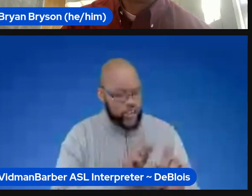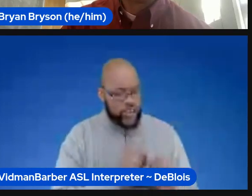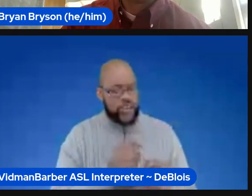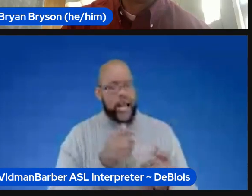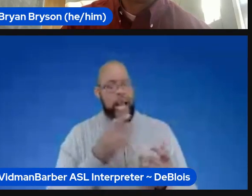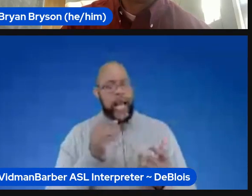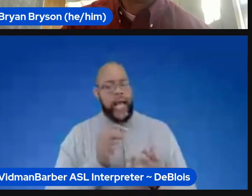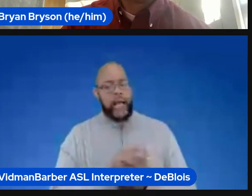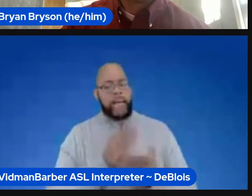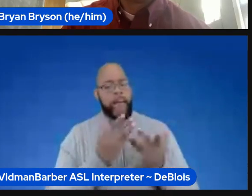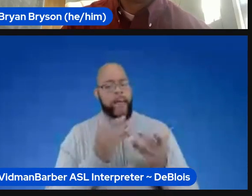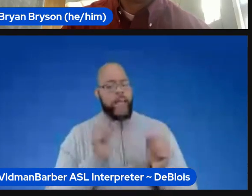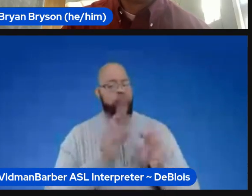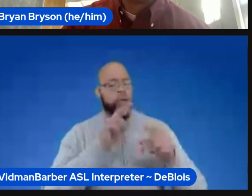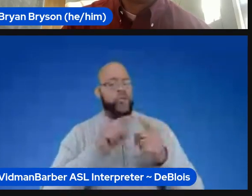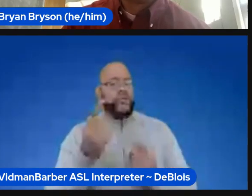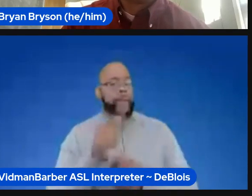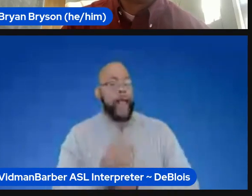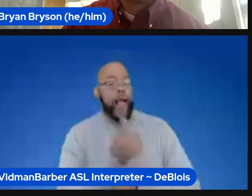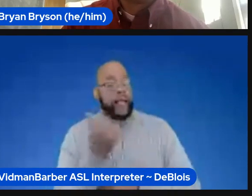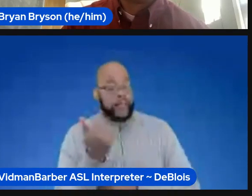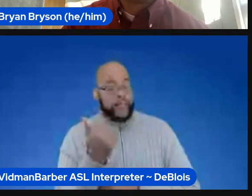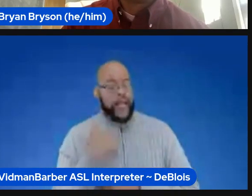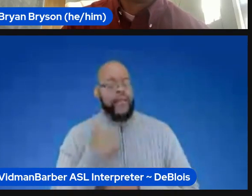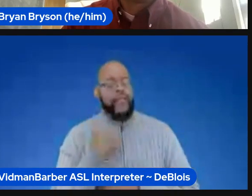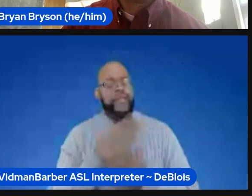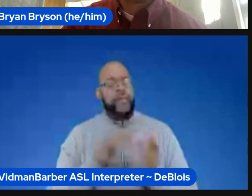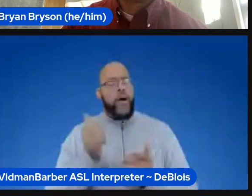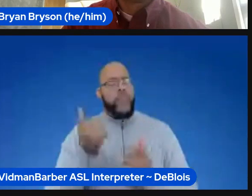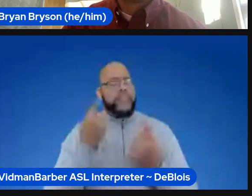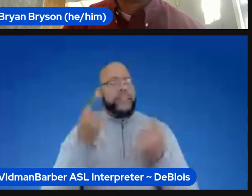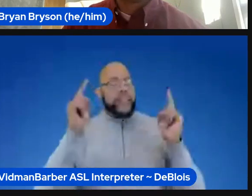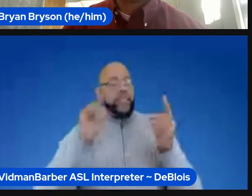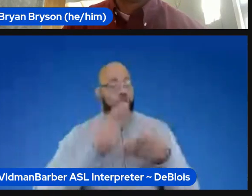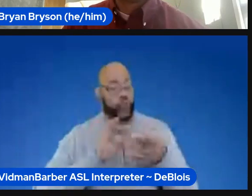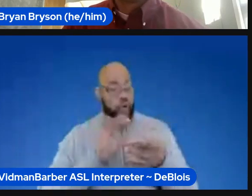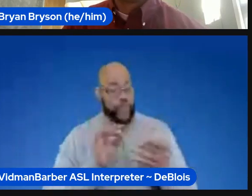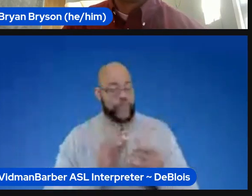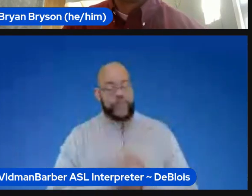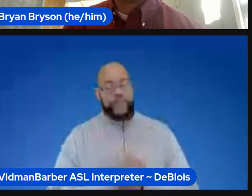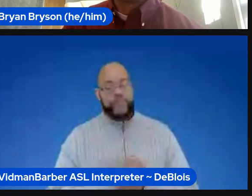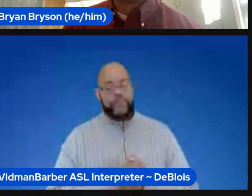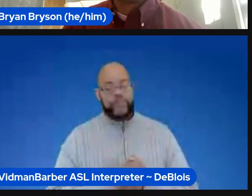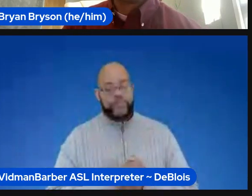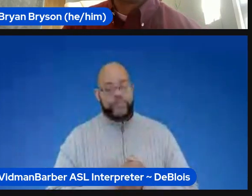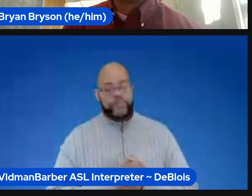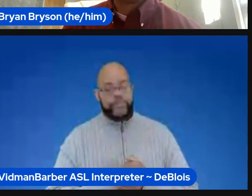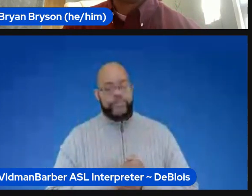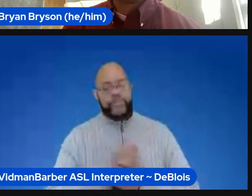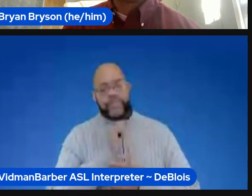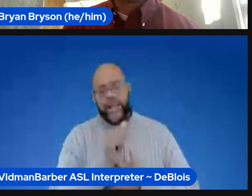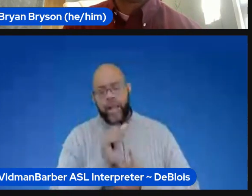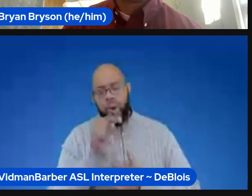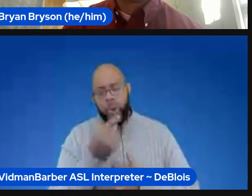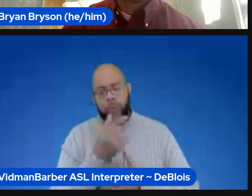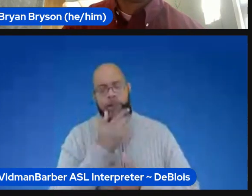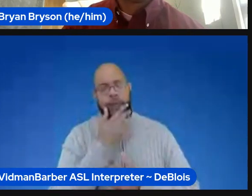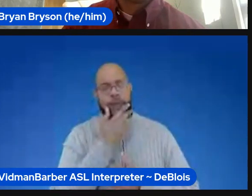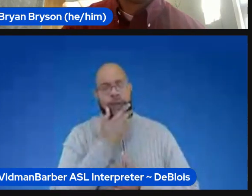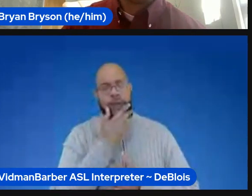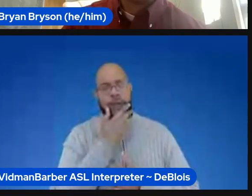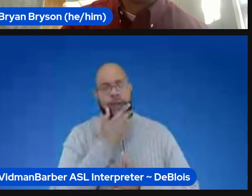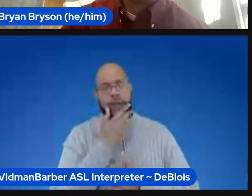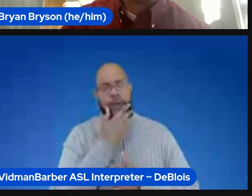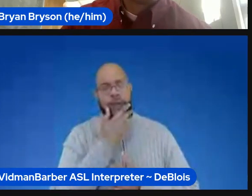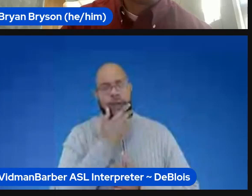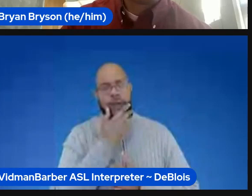would respond to something else. So there are these sorts of success stories where it's not just, I think it's